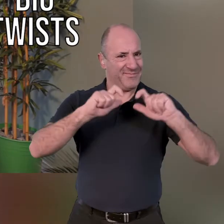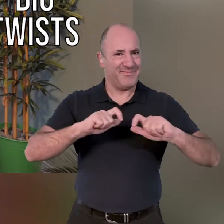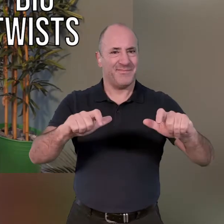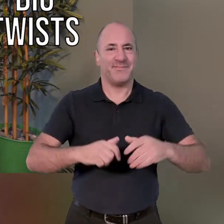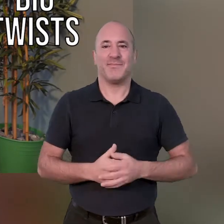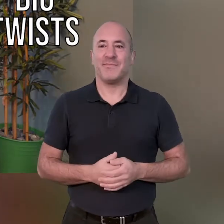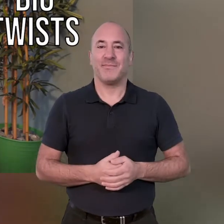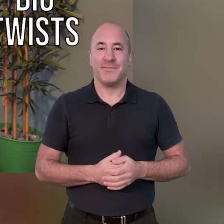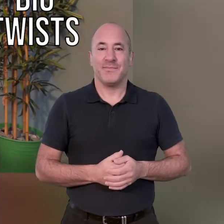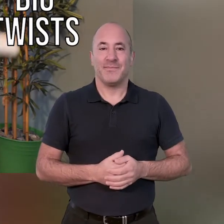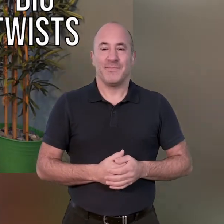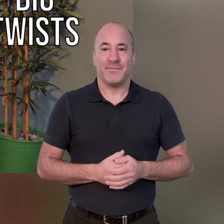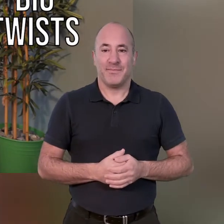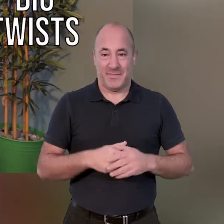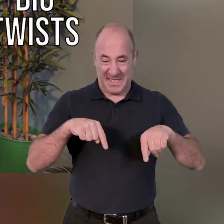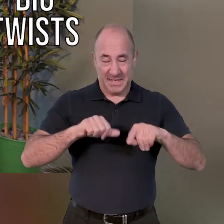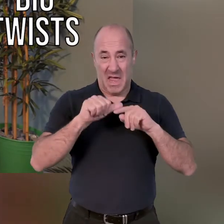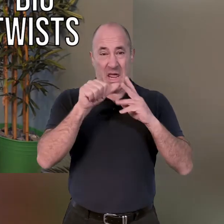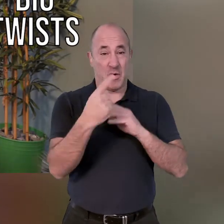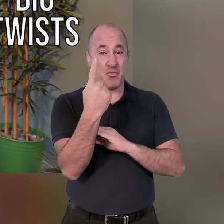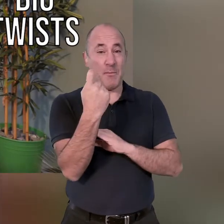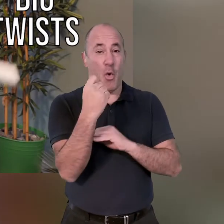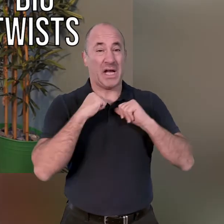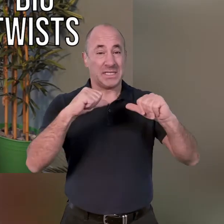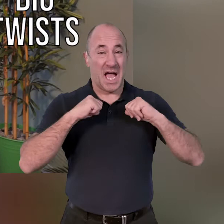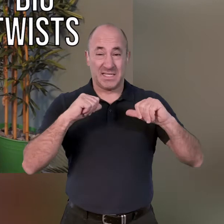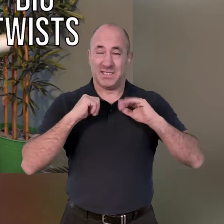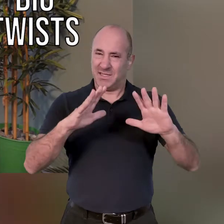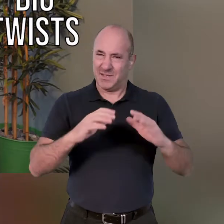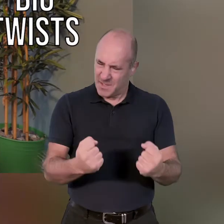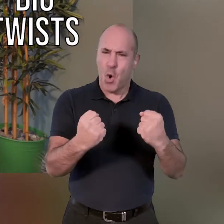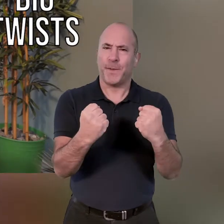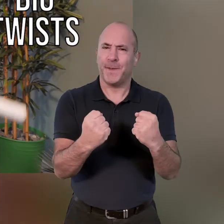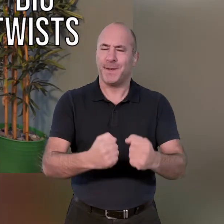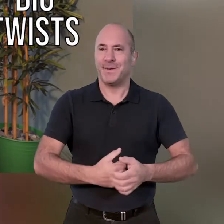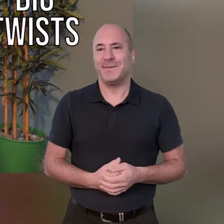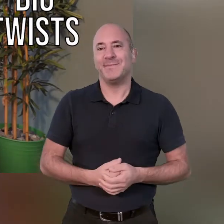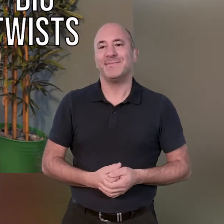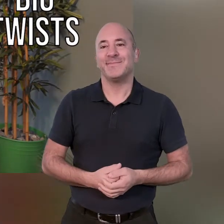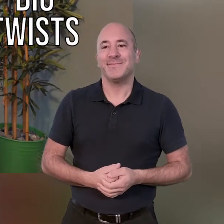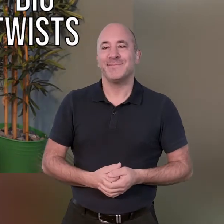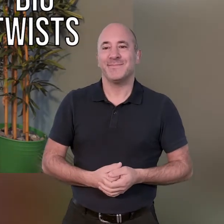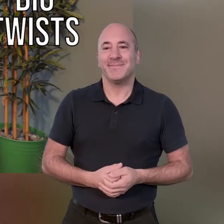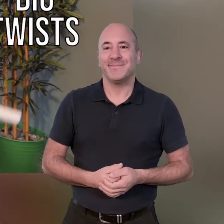one last exercise after this one, so let's make it a good one.